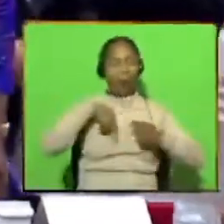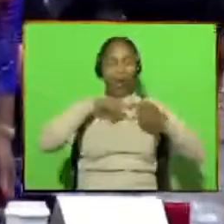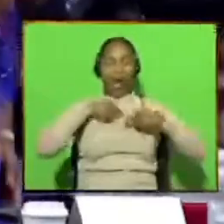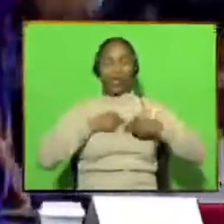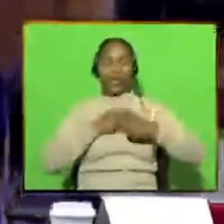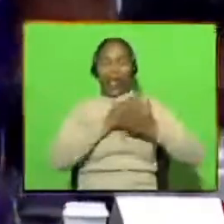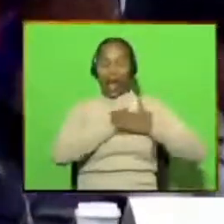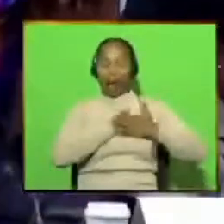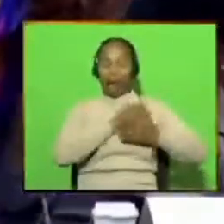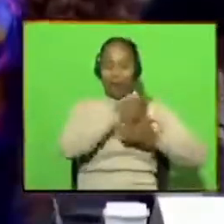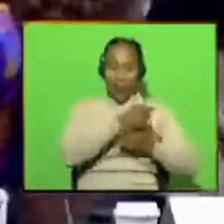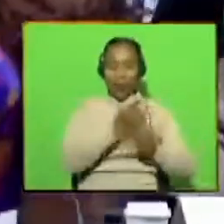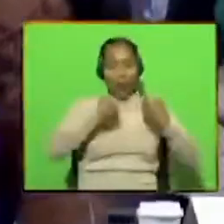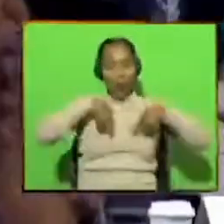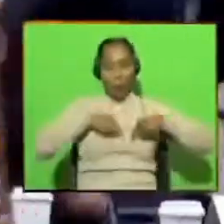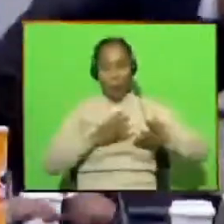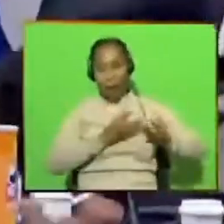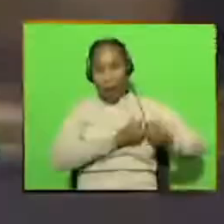Honorable members,